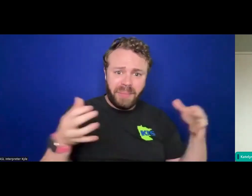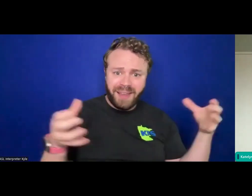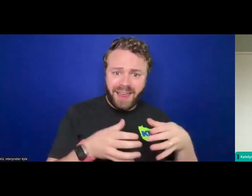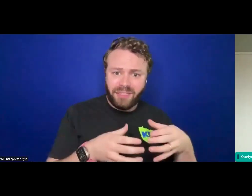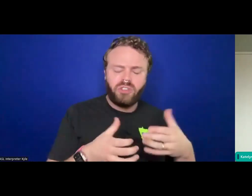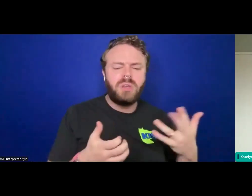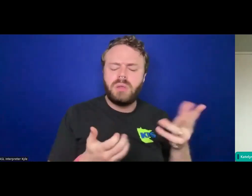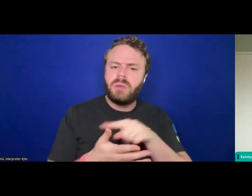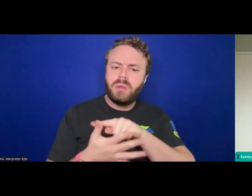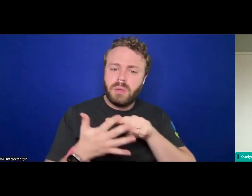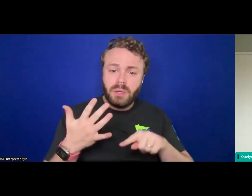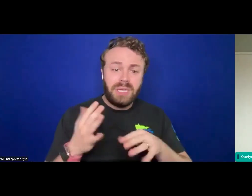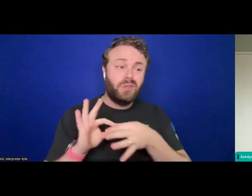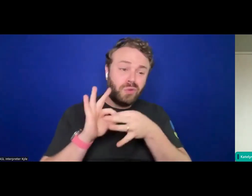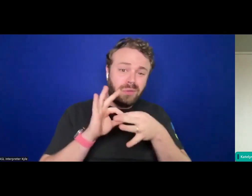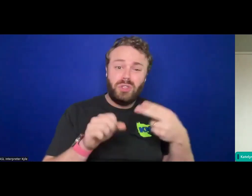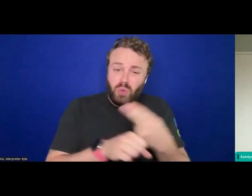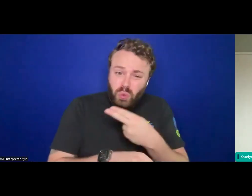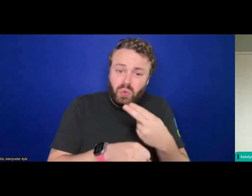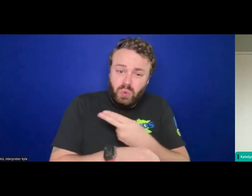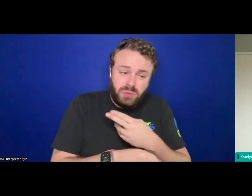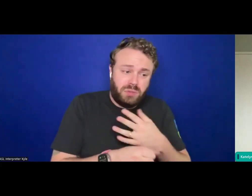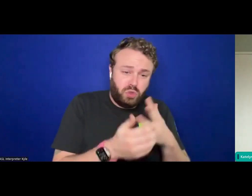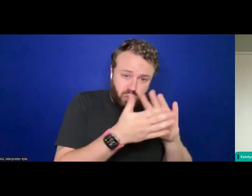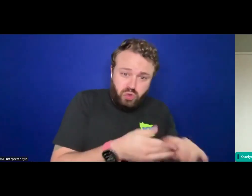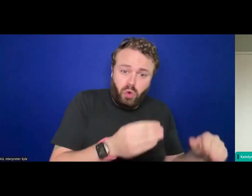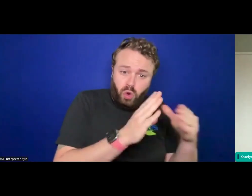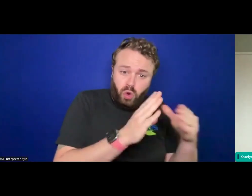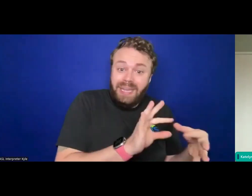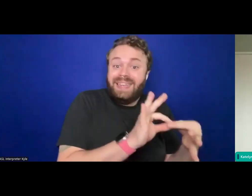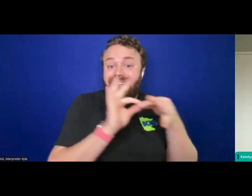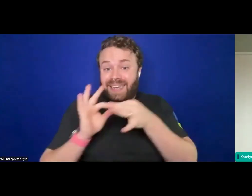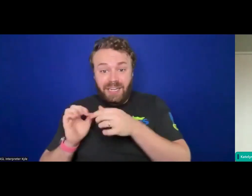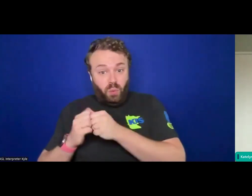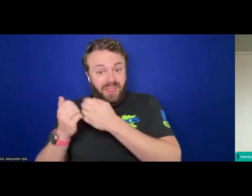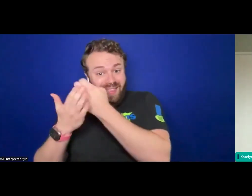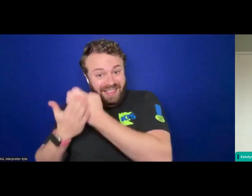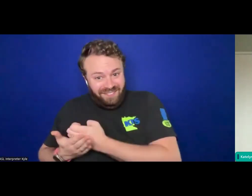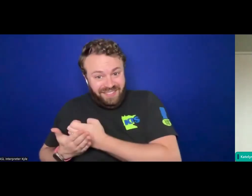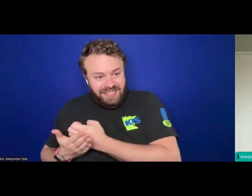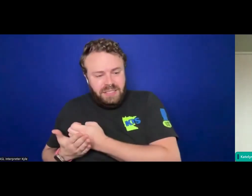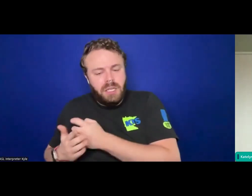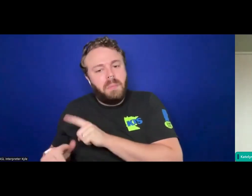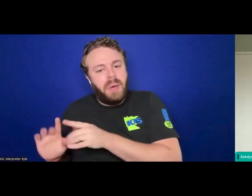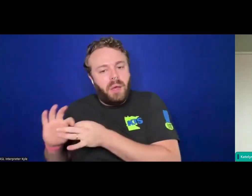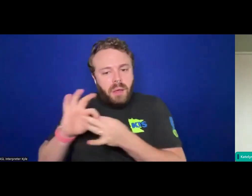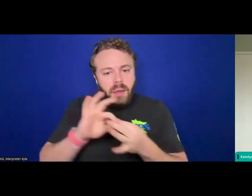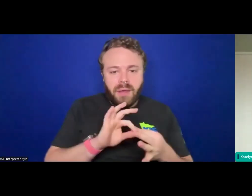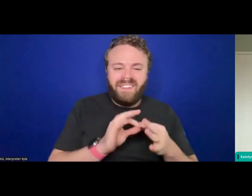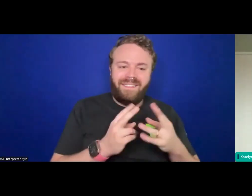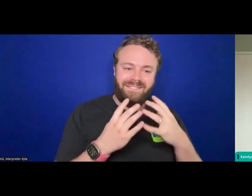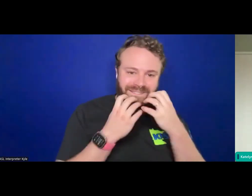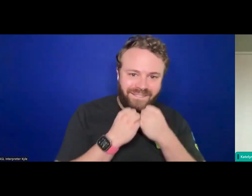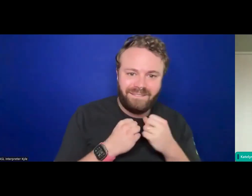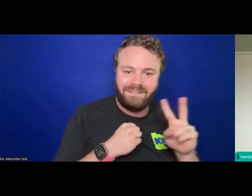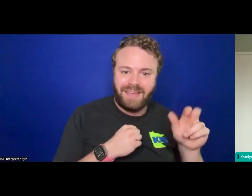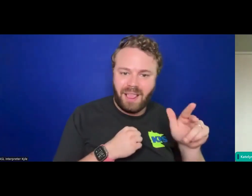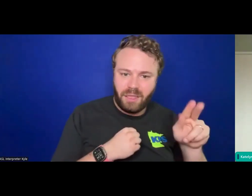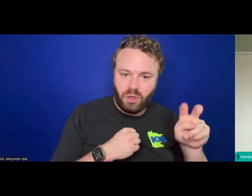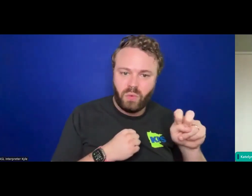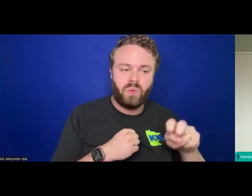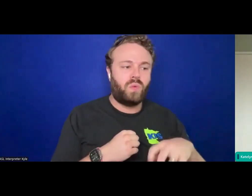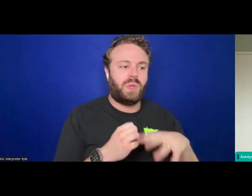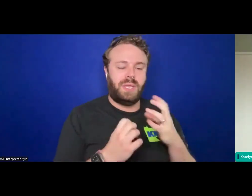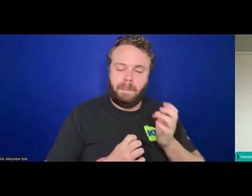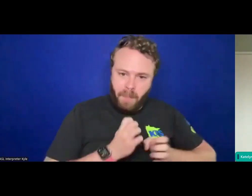in vaccines, in evidence-based research to values and emotions. And those words will tie